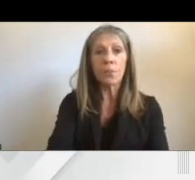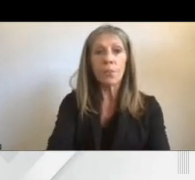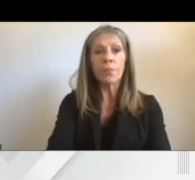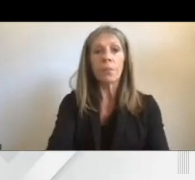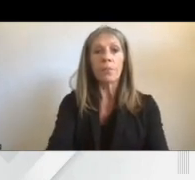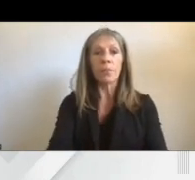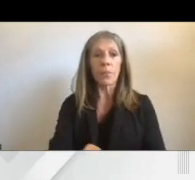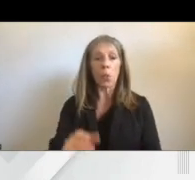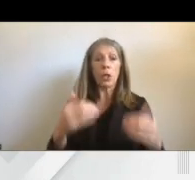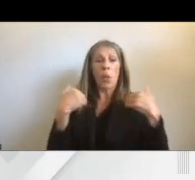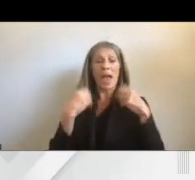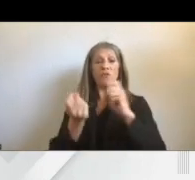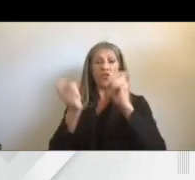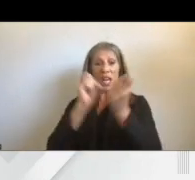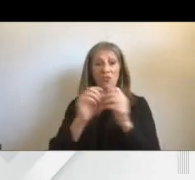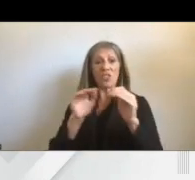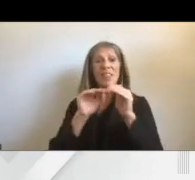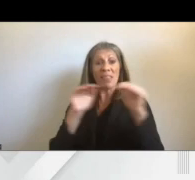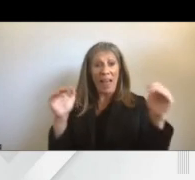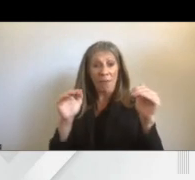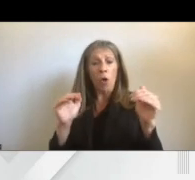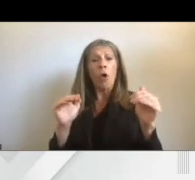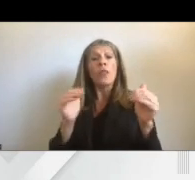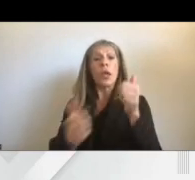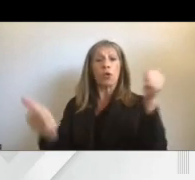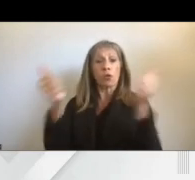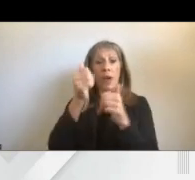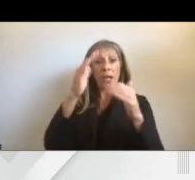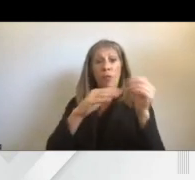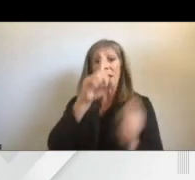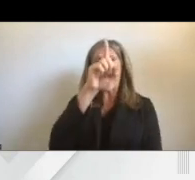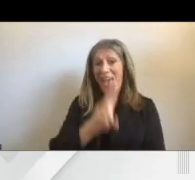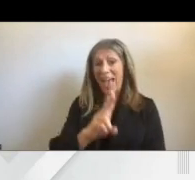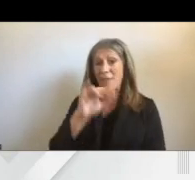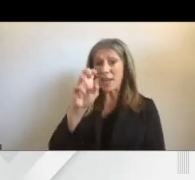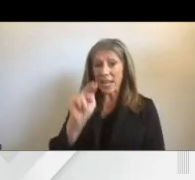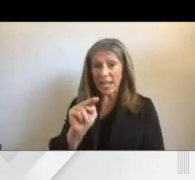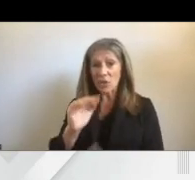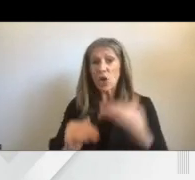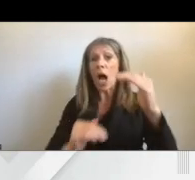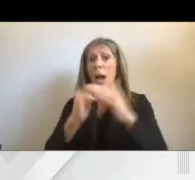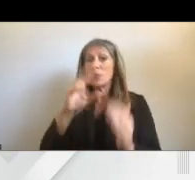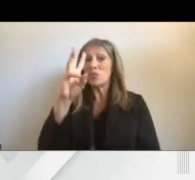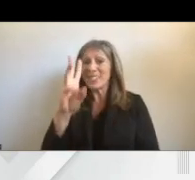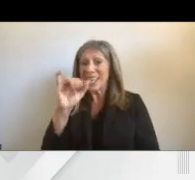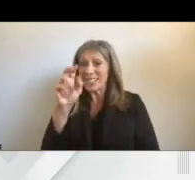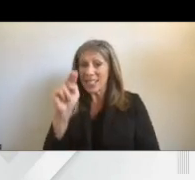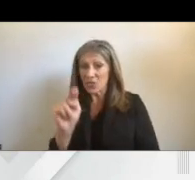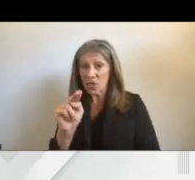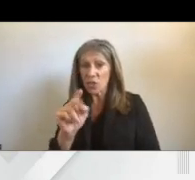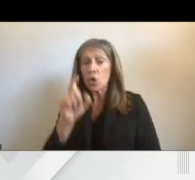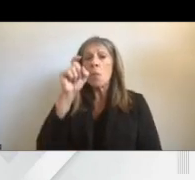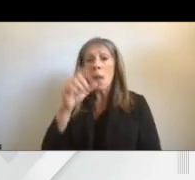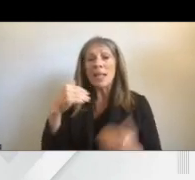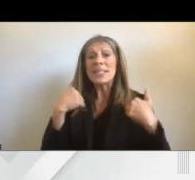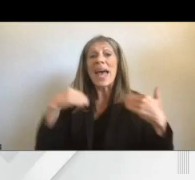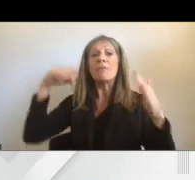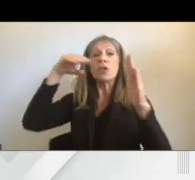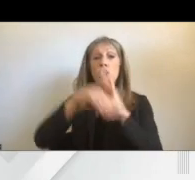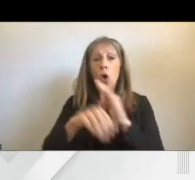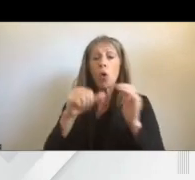Where you have changes in level that are greater than 1/2 inch up to 6 inches, you must have a slope